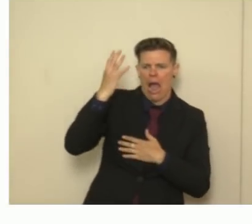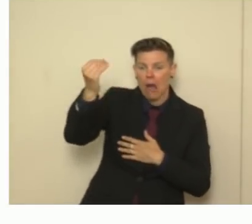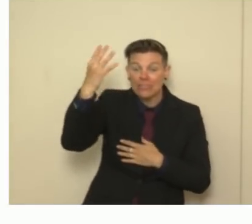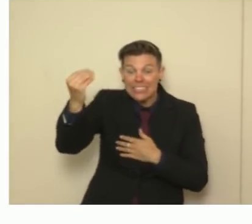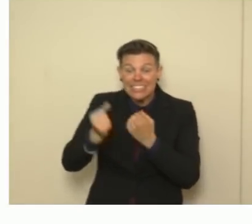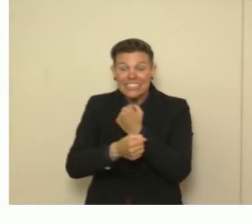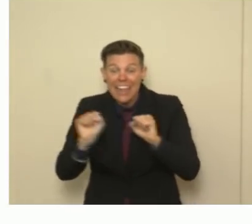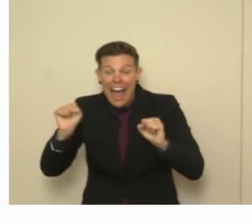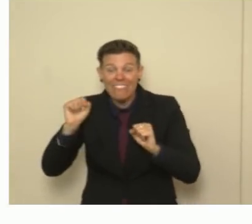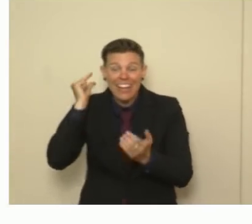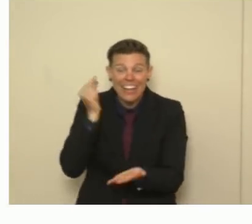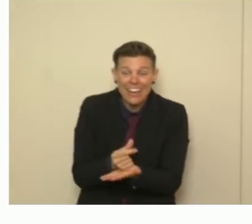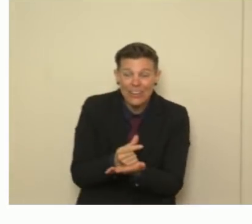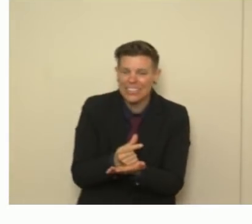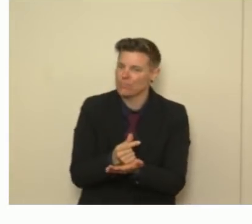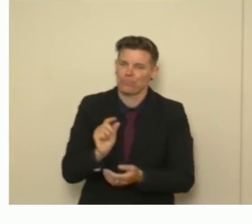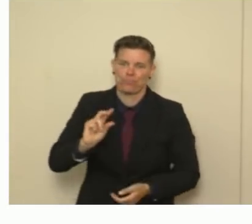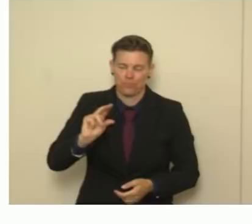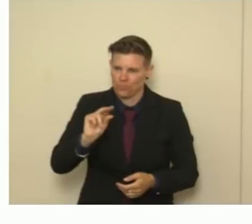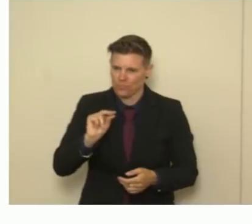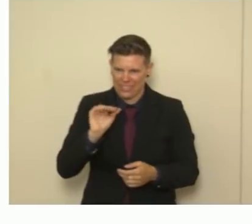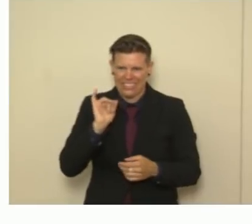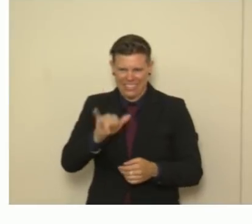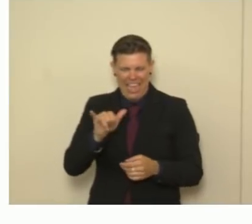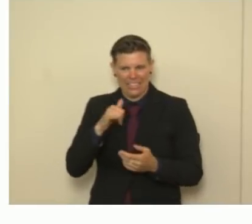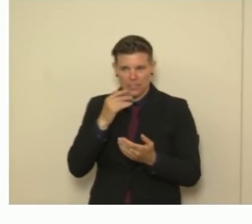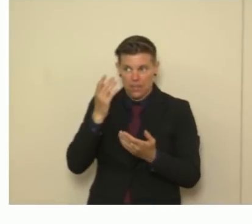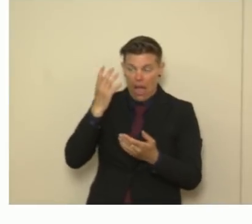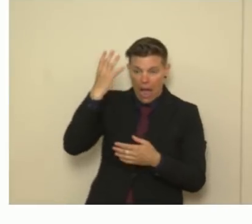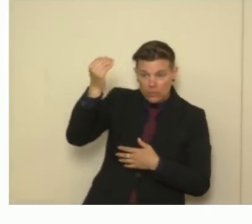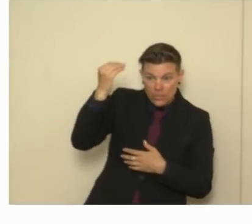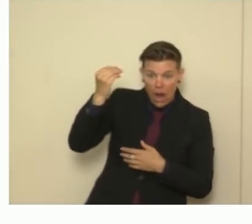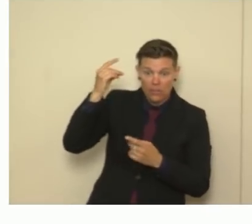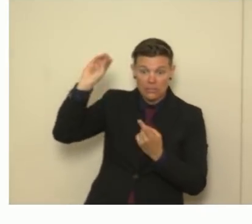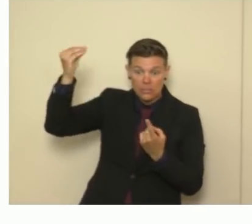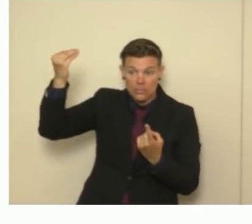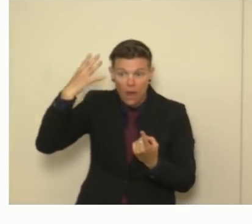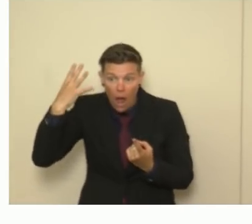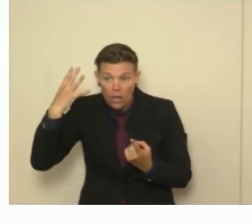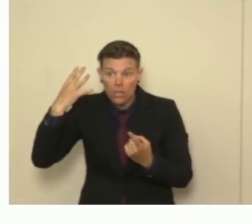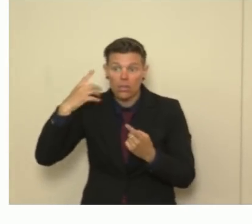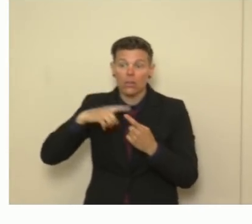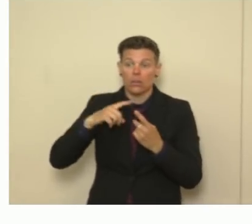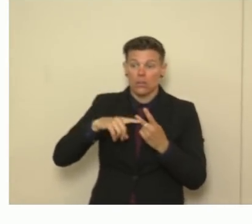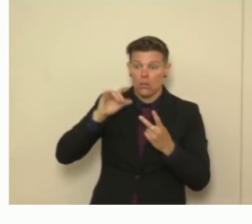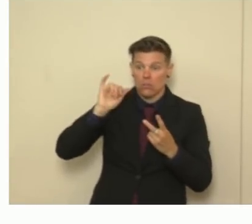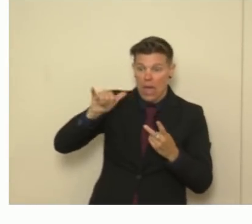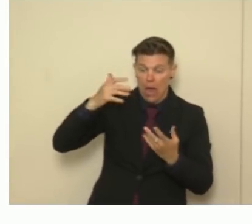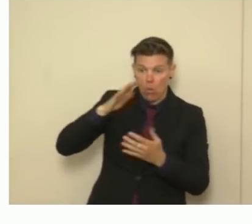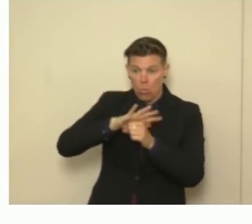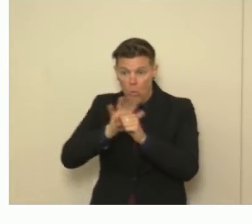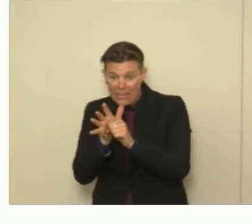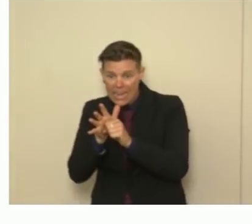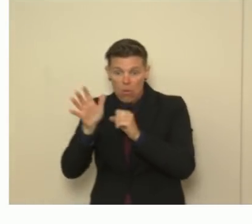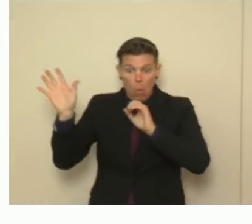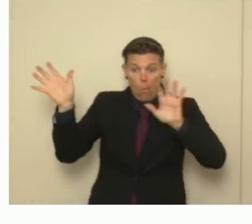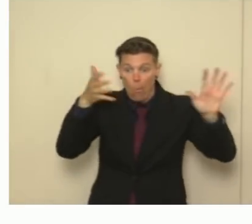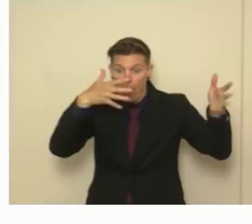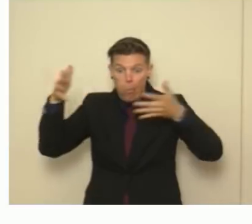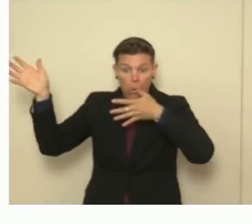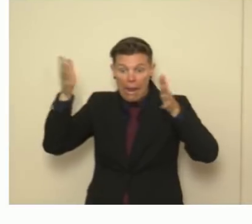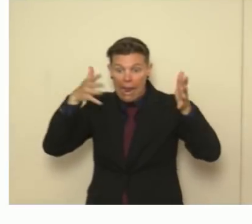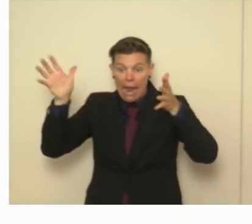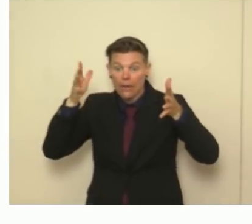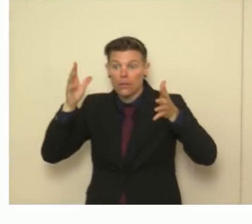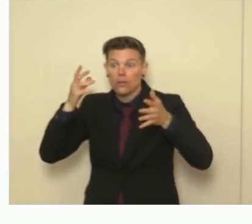are really struggling with the evidence on that. You know, sunlight deactivates COVID, wind carries, you know, these water droplets